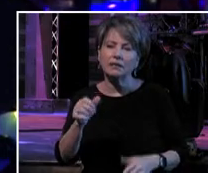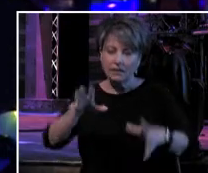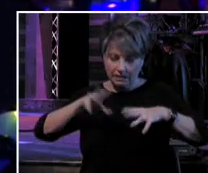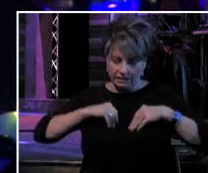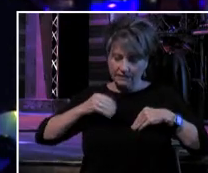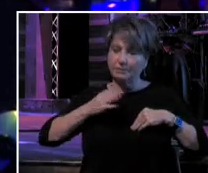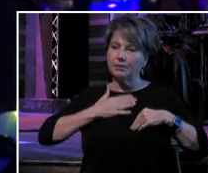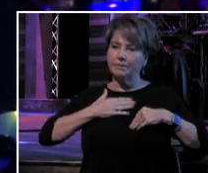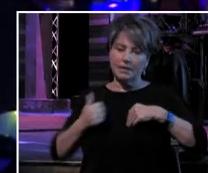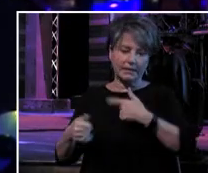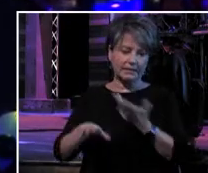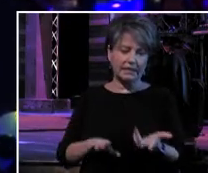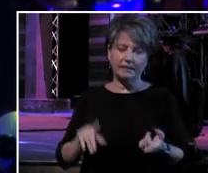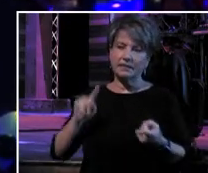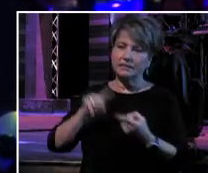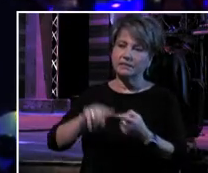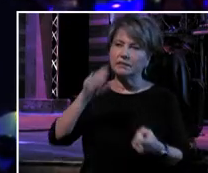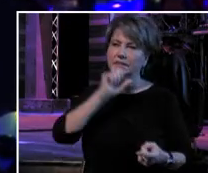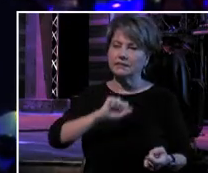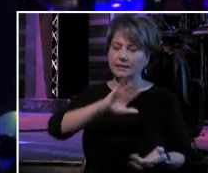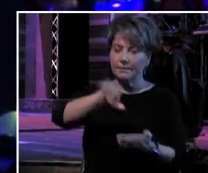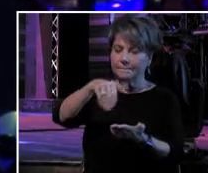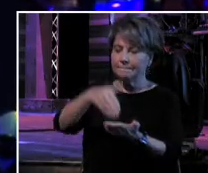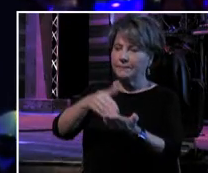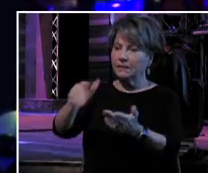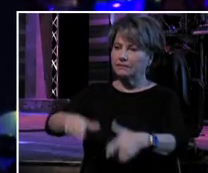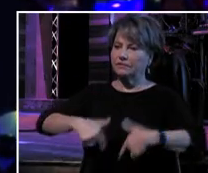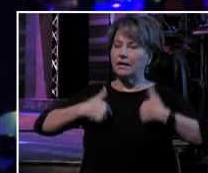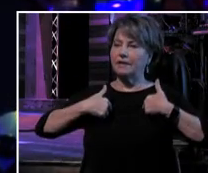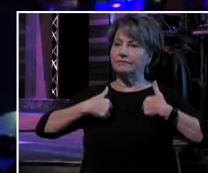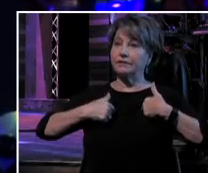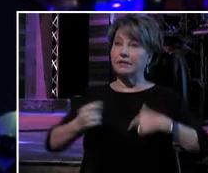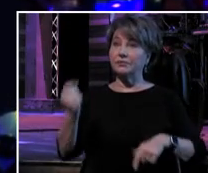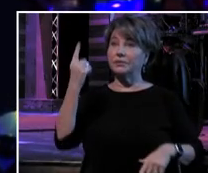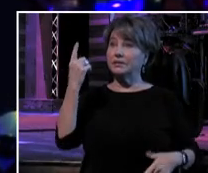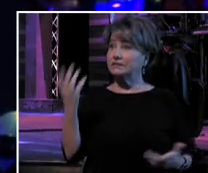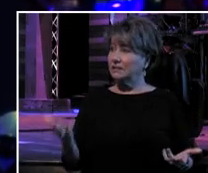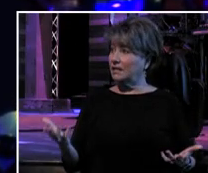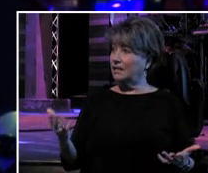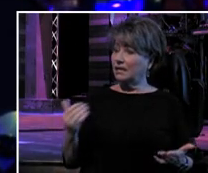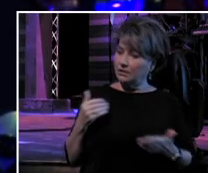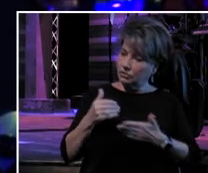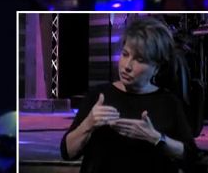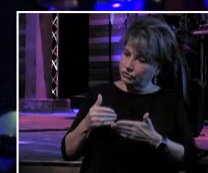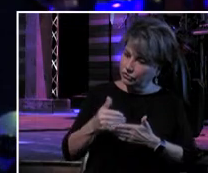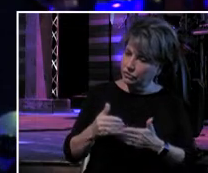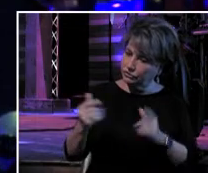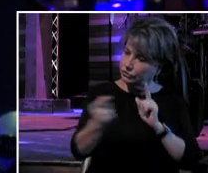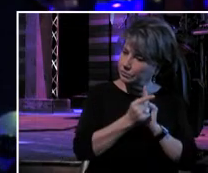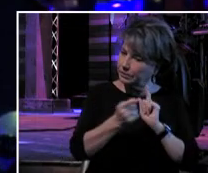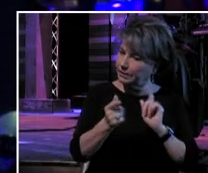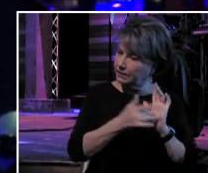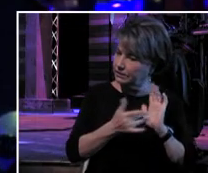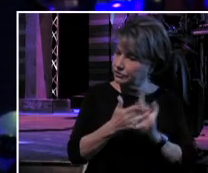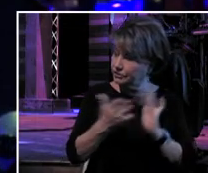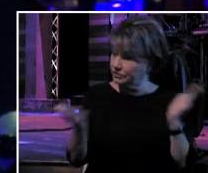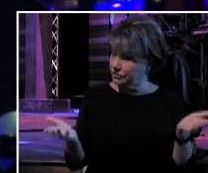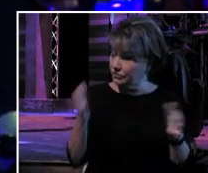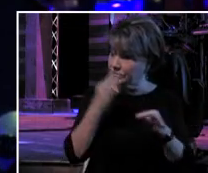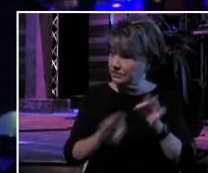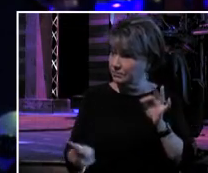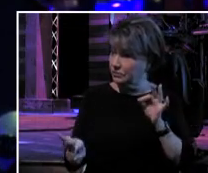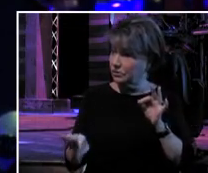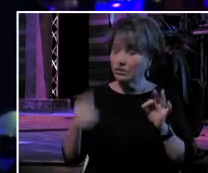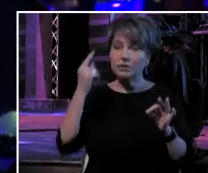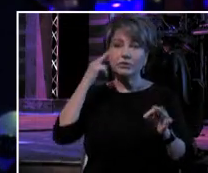death until I hit midlife. And I realize I'm getting closer to meeting Jesus. And so it's easy to